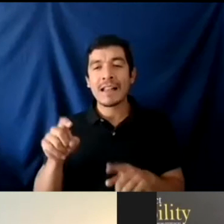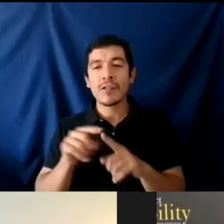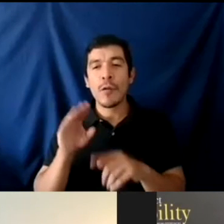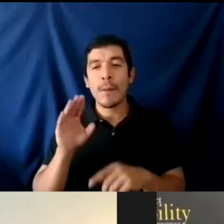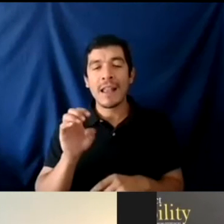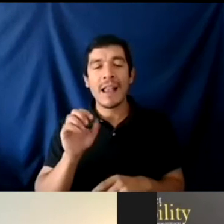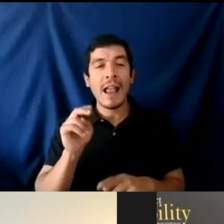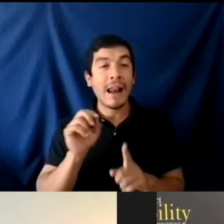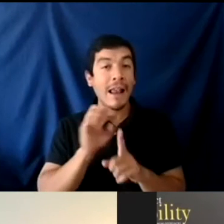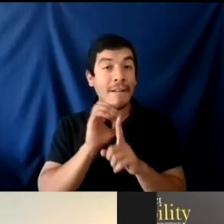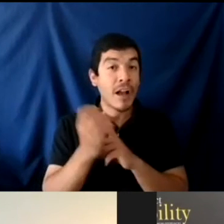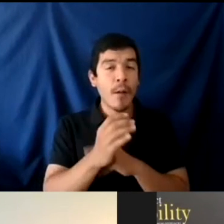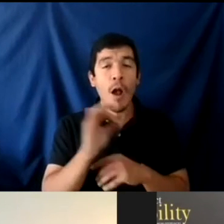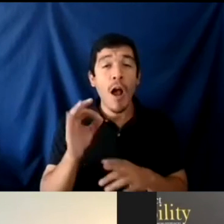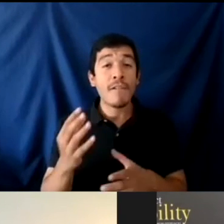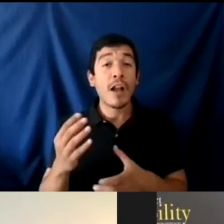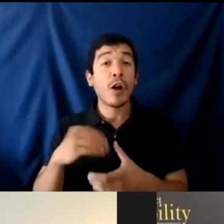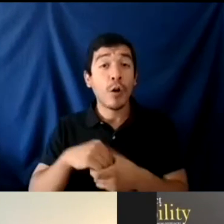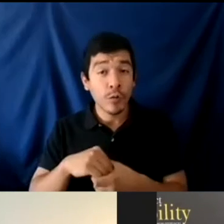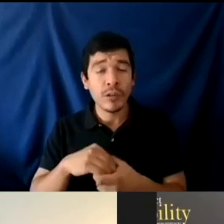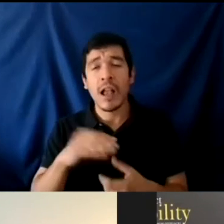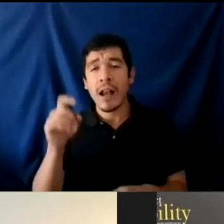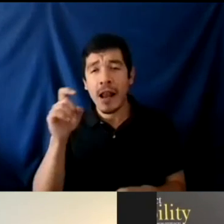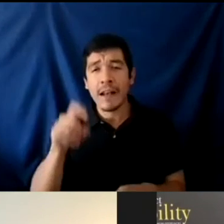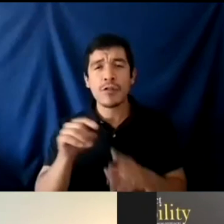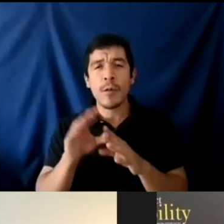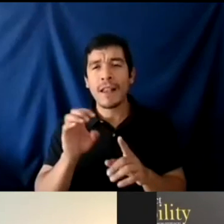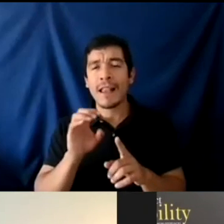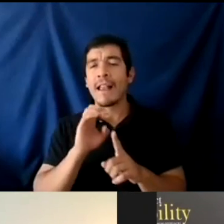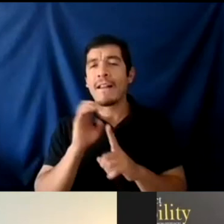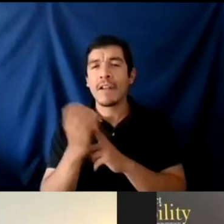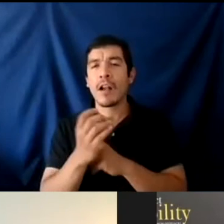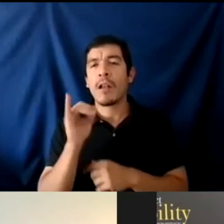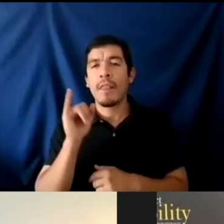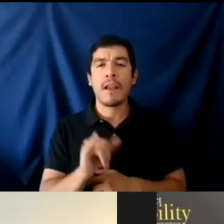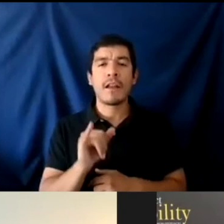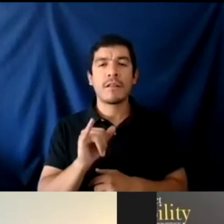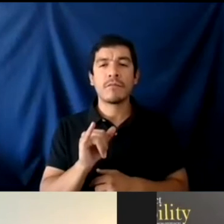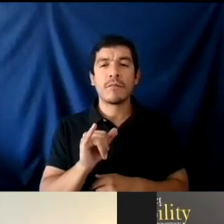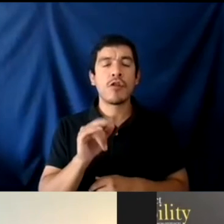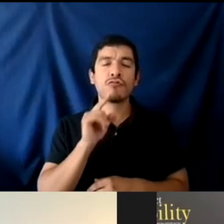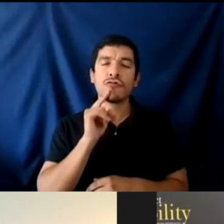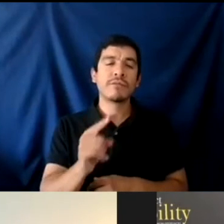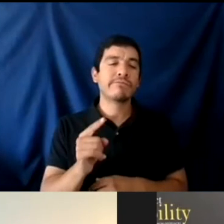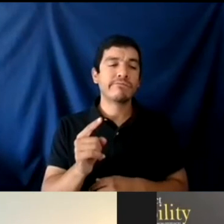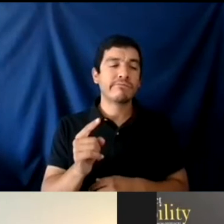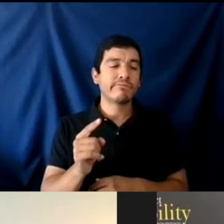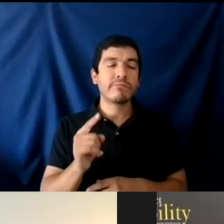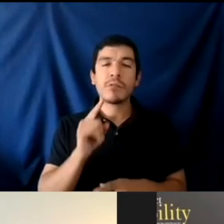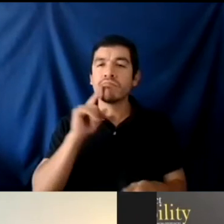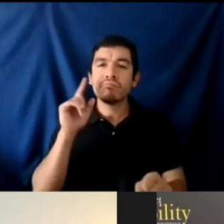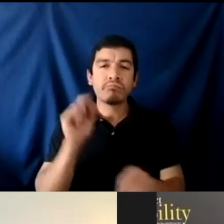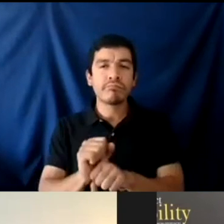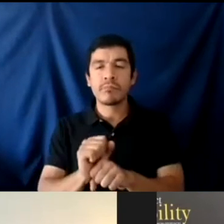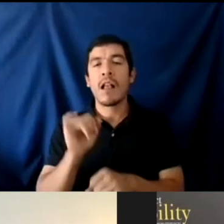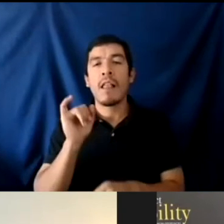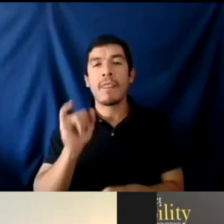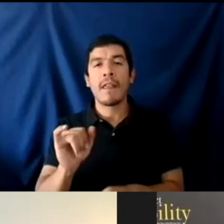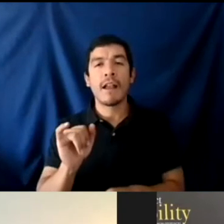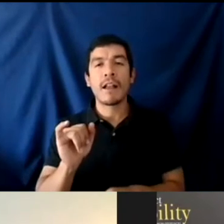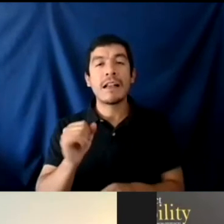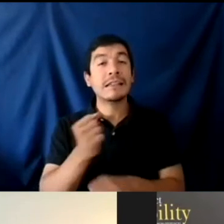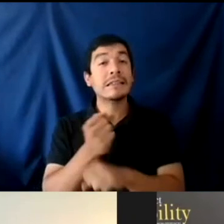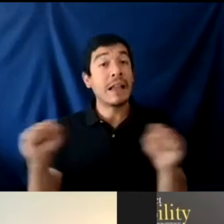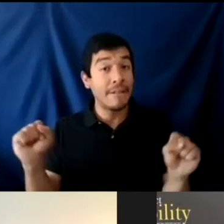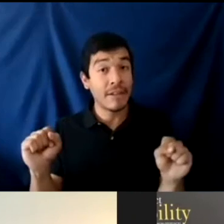an environment of inclusion, and it needs to be an environment that ultimately ensures